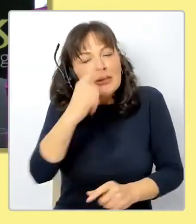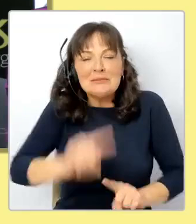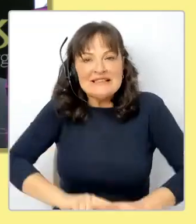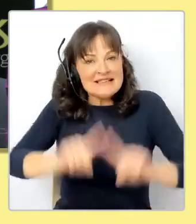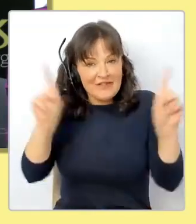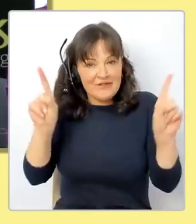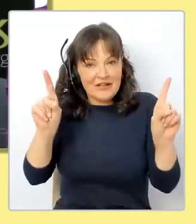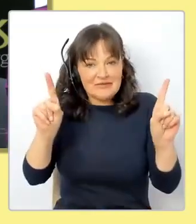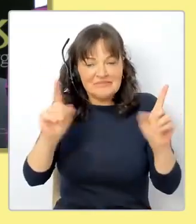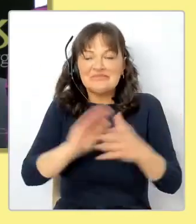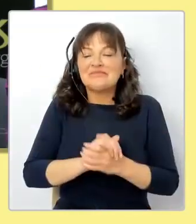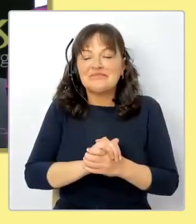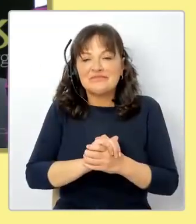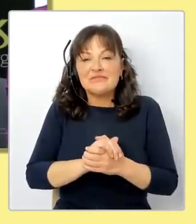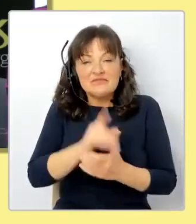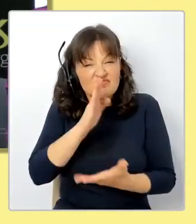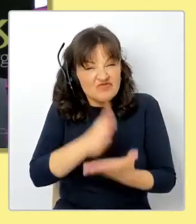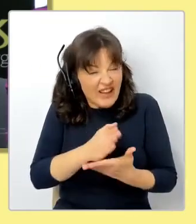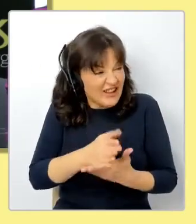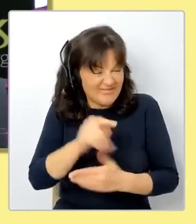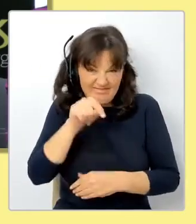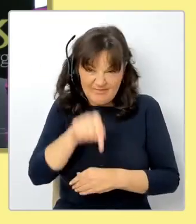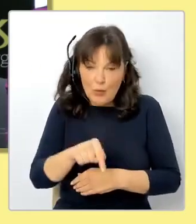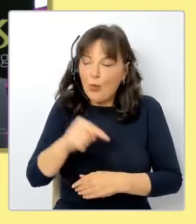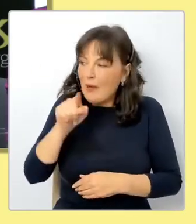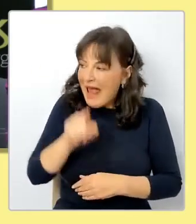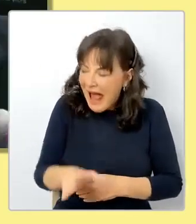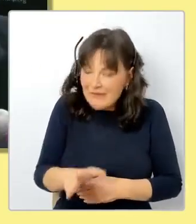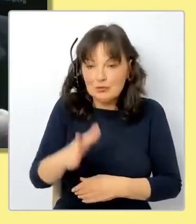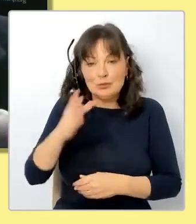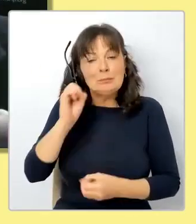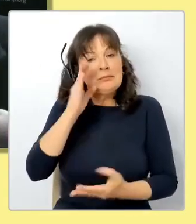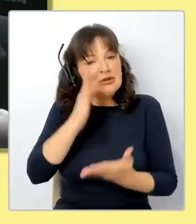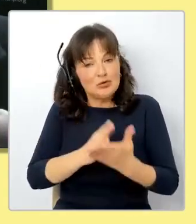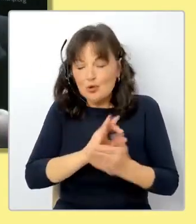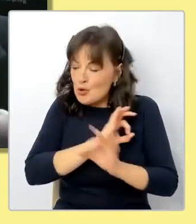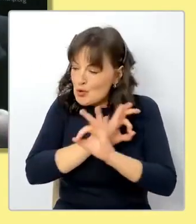and I'll end on this point, it's about making sure no child is left behind.